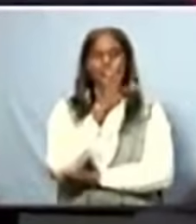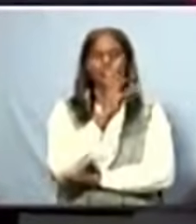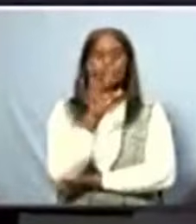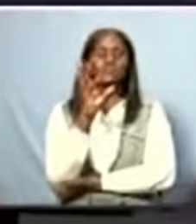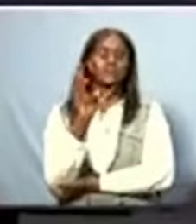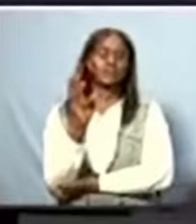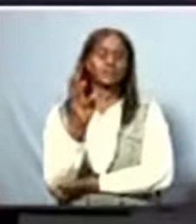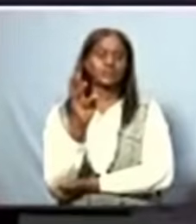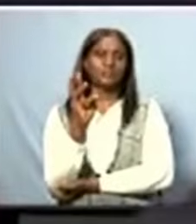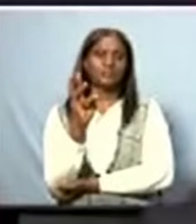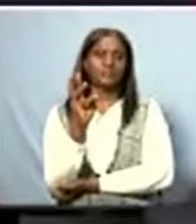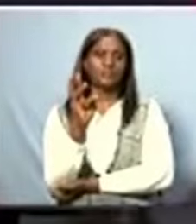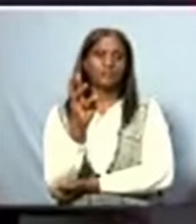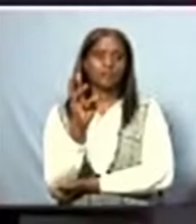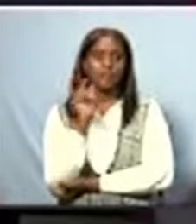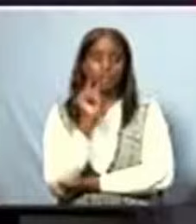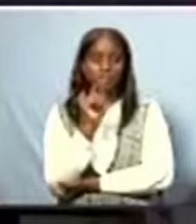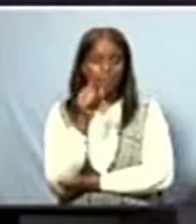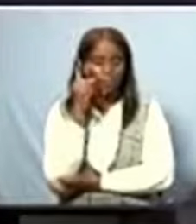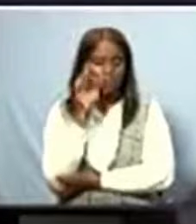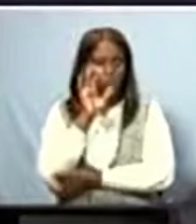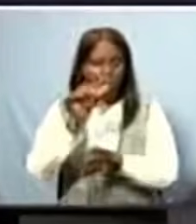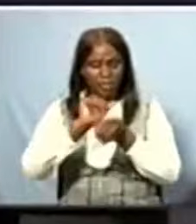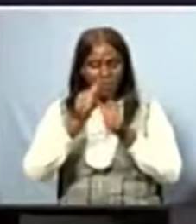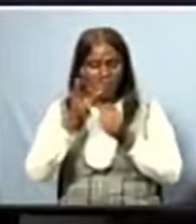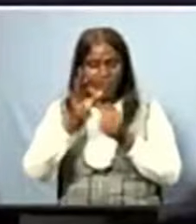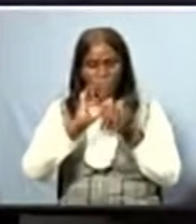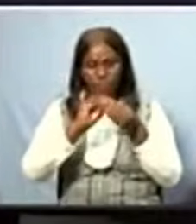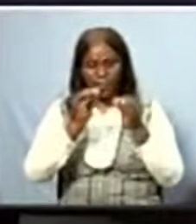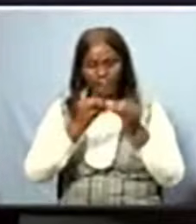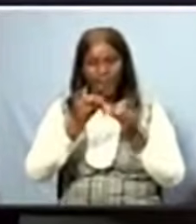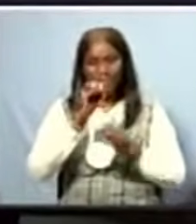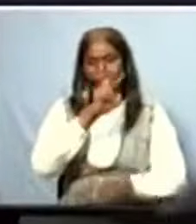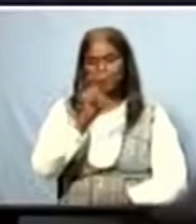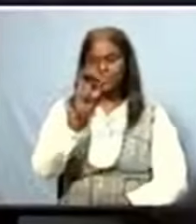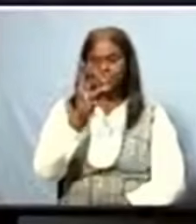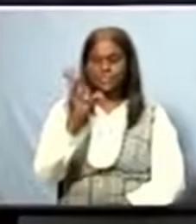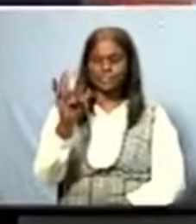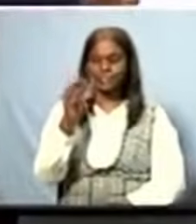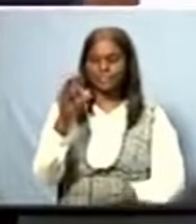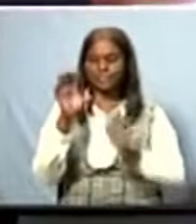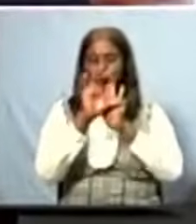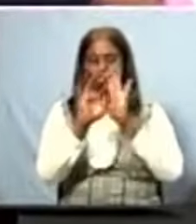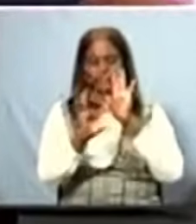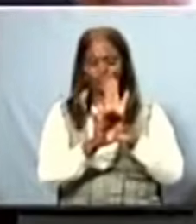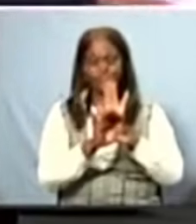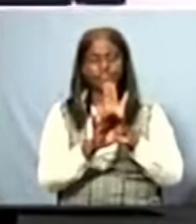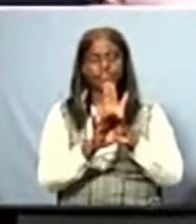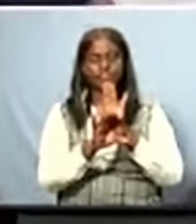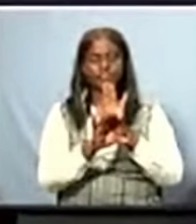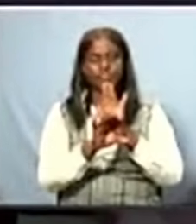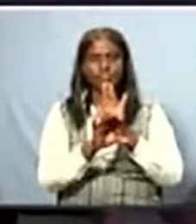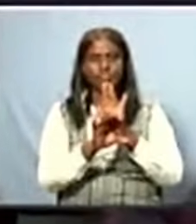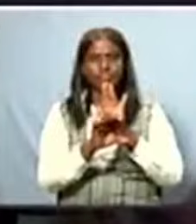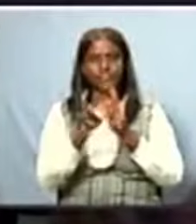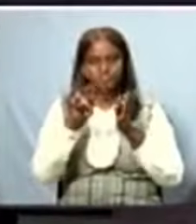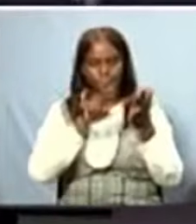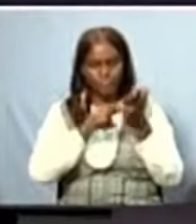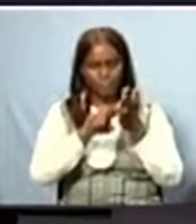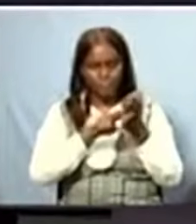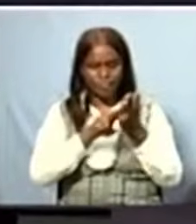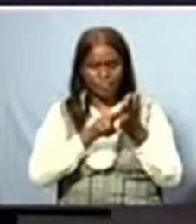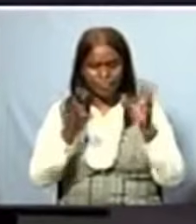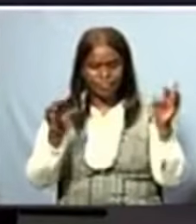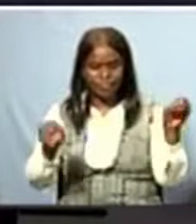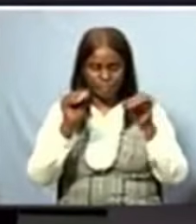266. The clause provides for the amendment of Article 266 of the Constitution by the deletion and